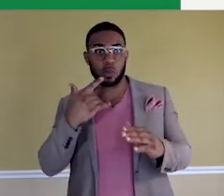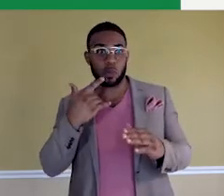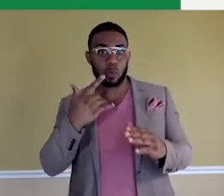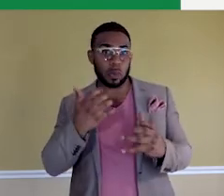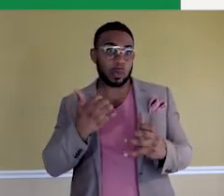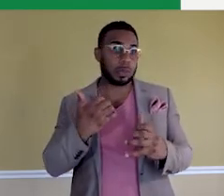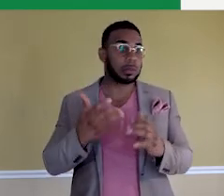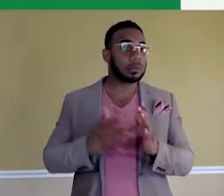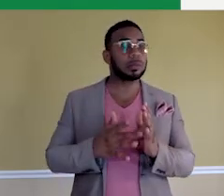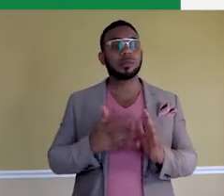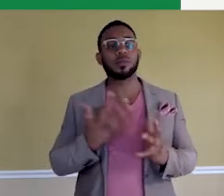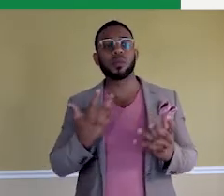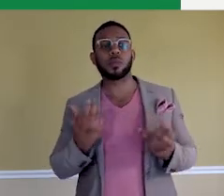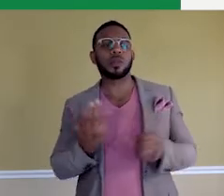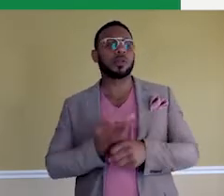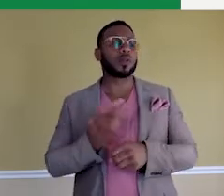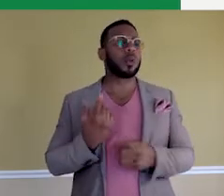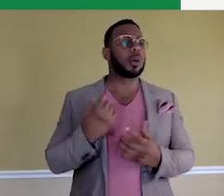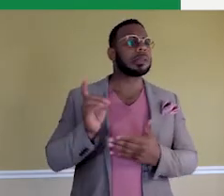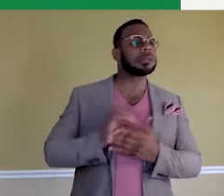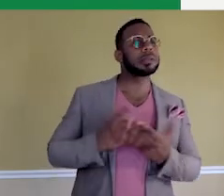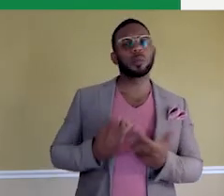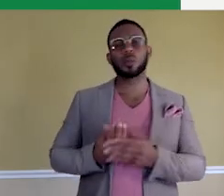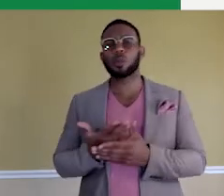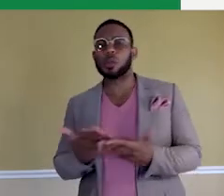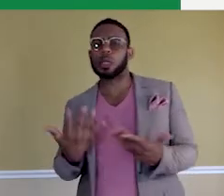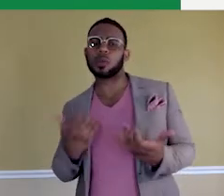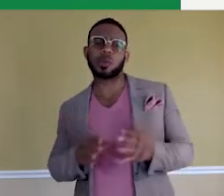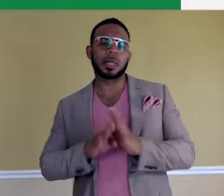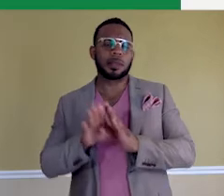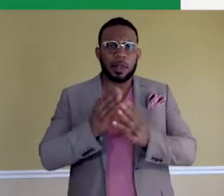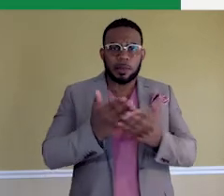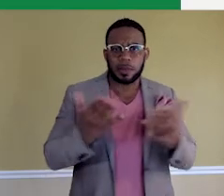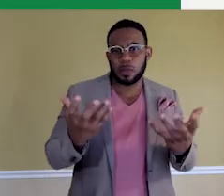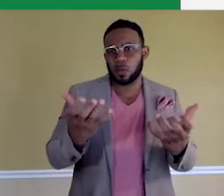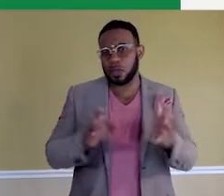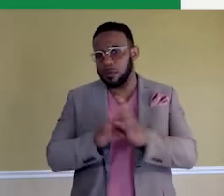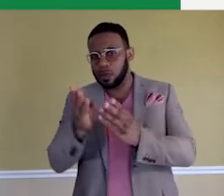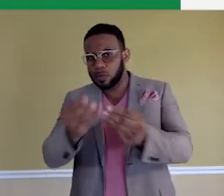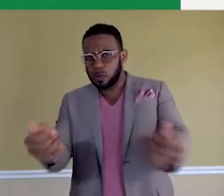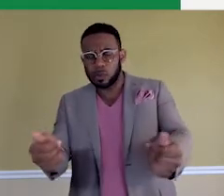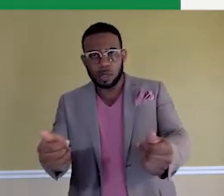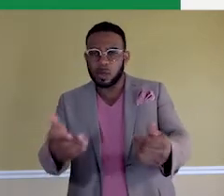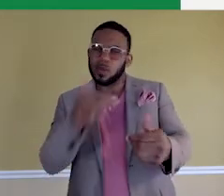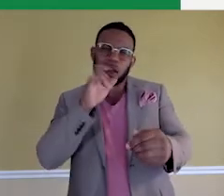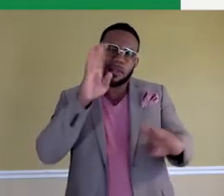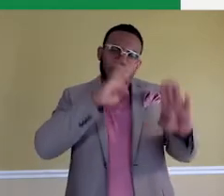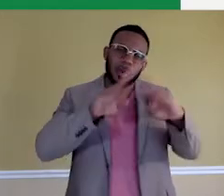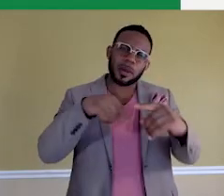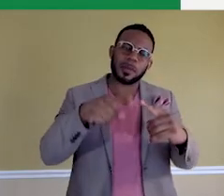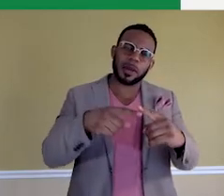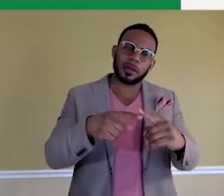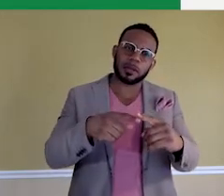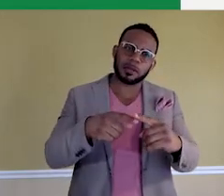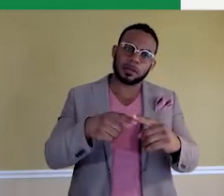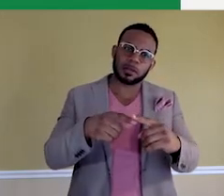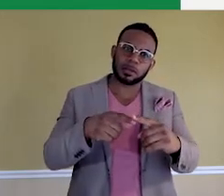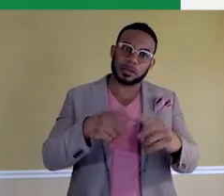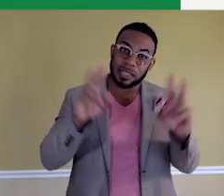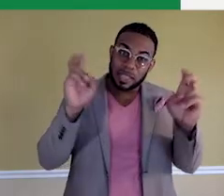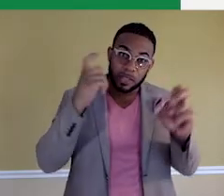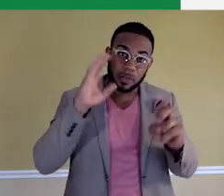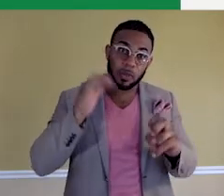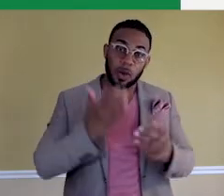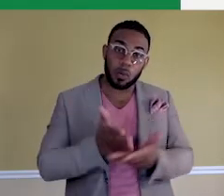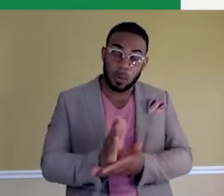to build, we want to design, we want to grow things, we want to develop things, we want to develop solutions. So we don't want to worry about issues